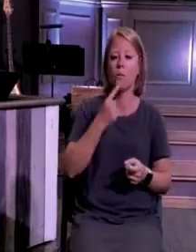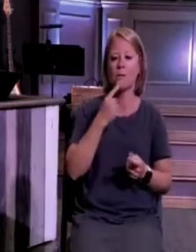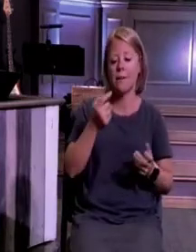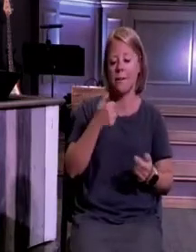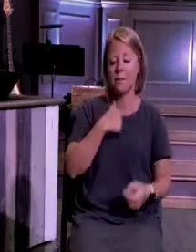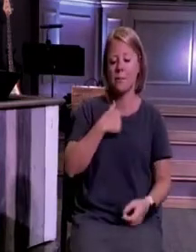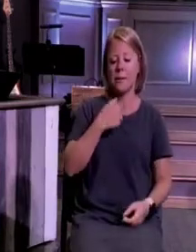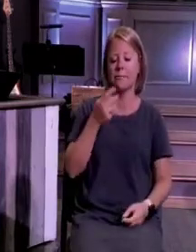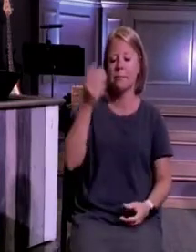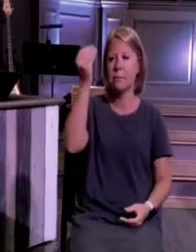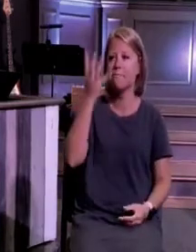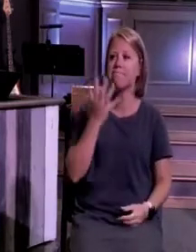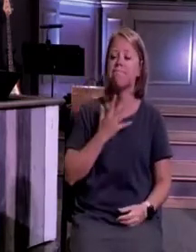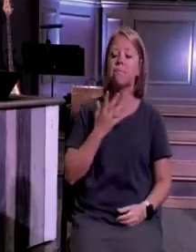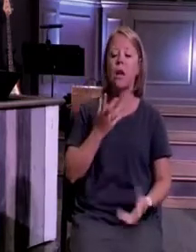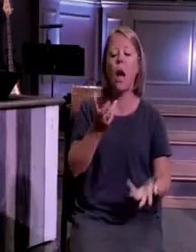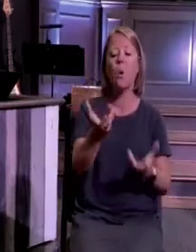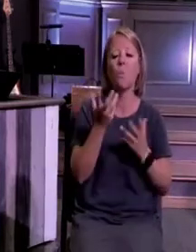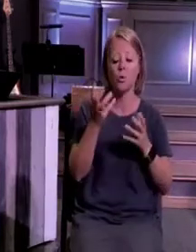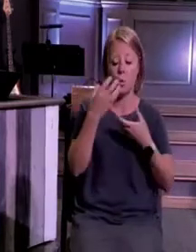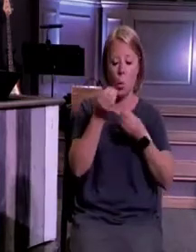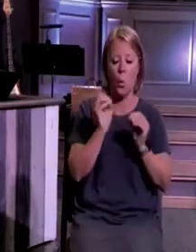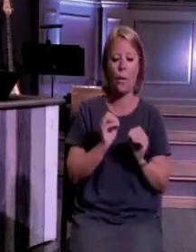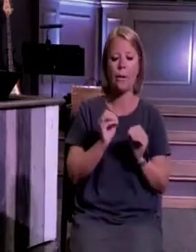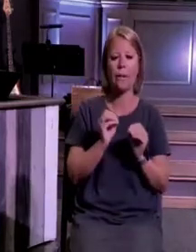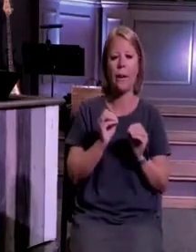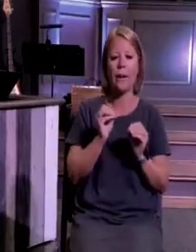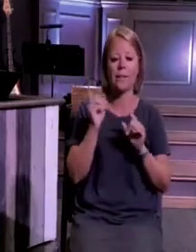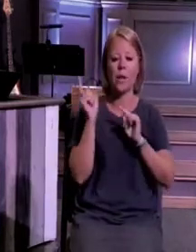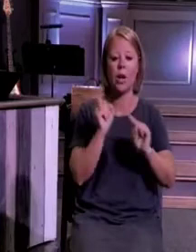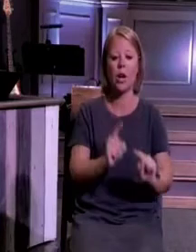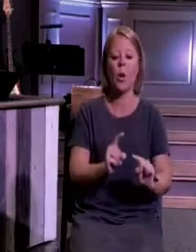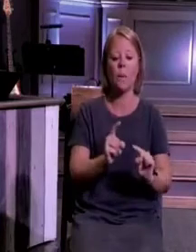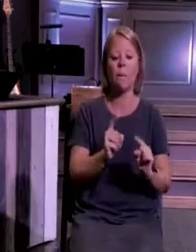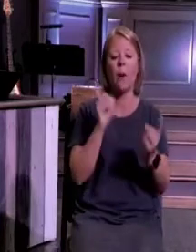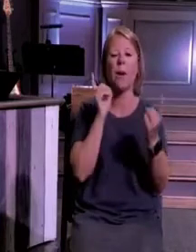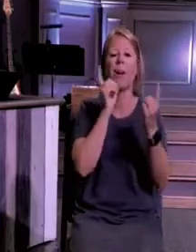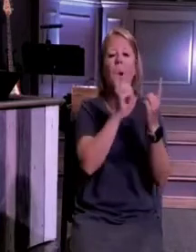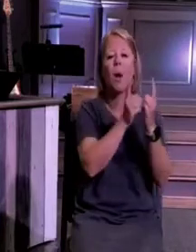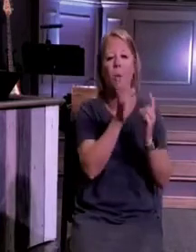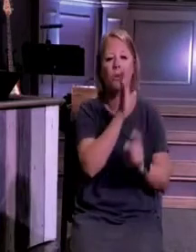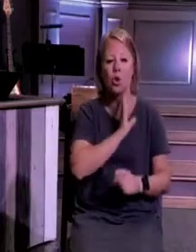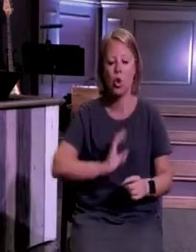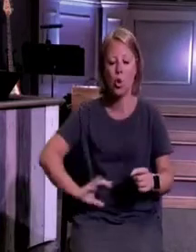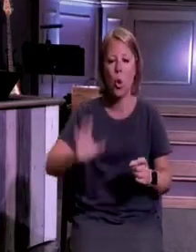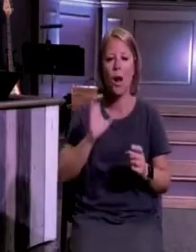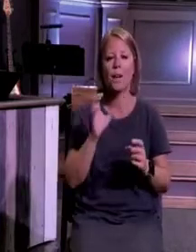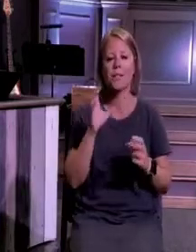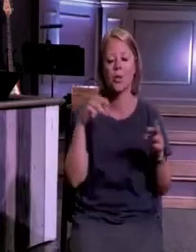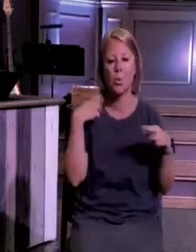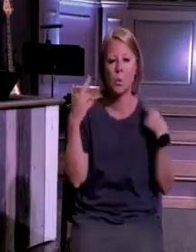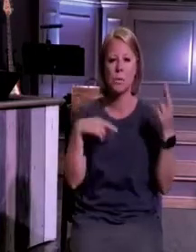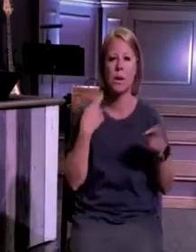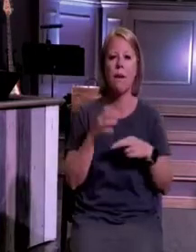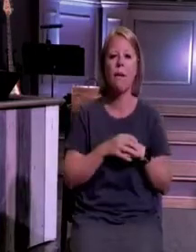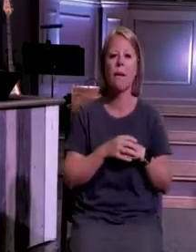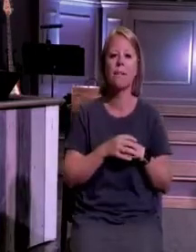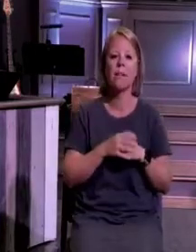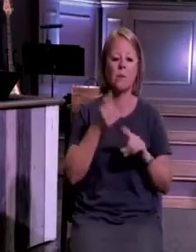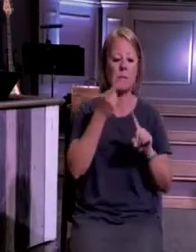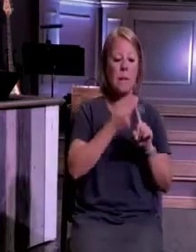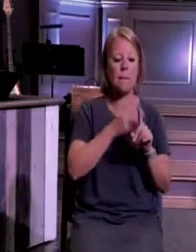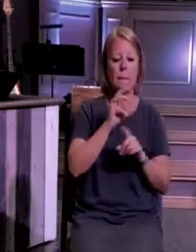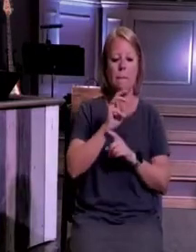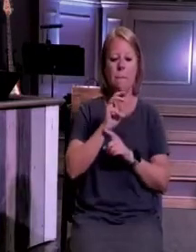me, I want you to organize a Come to Christ crusade. Now, mind you, we're talking about in the month of March and April